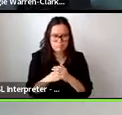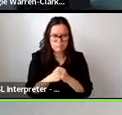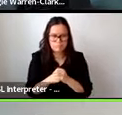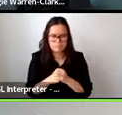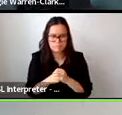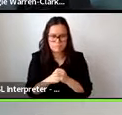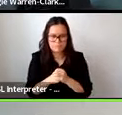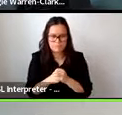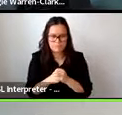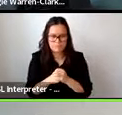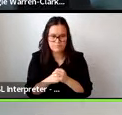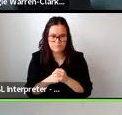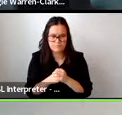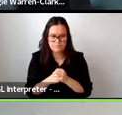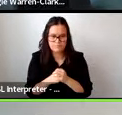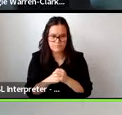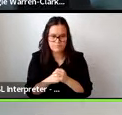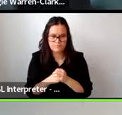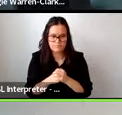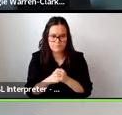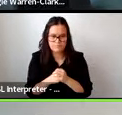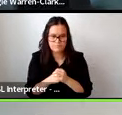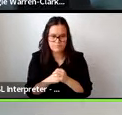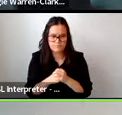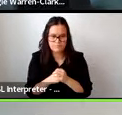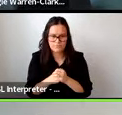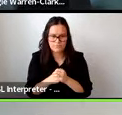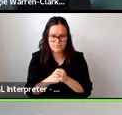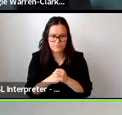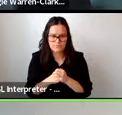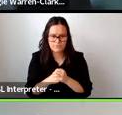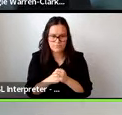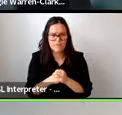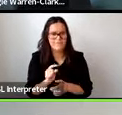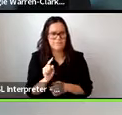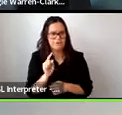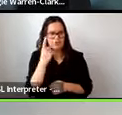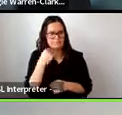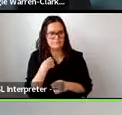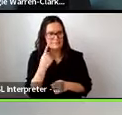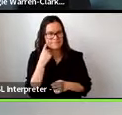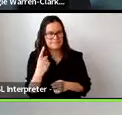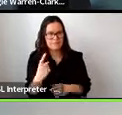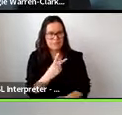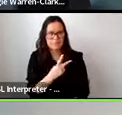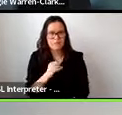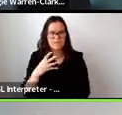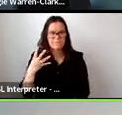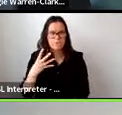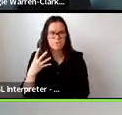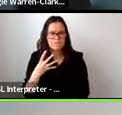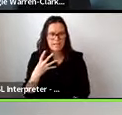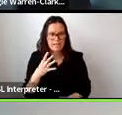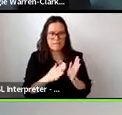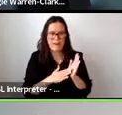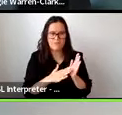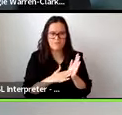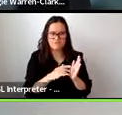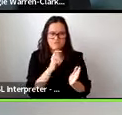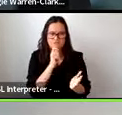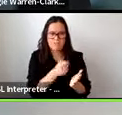fact. First that I came across was the Militis report of 2014, commissioned by the Office